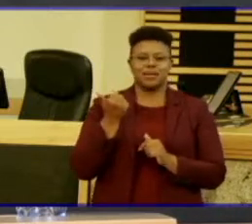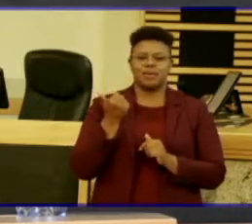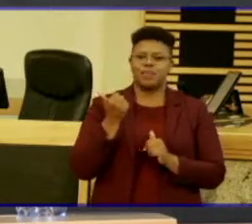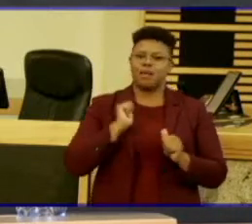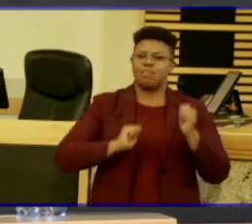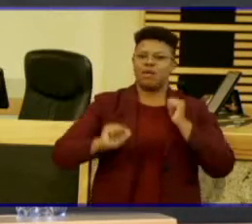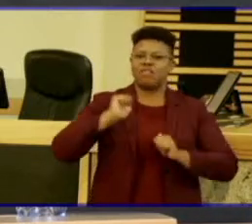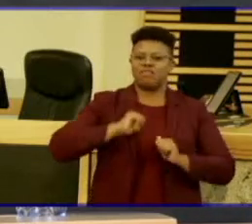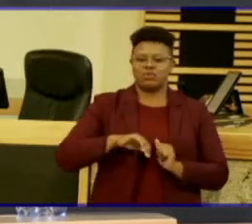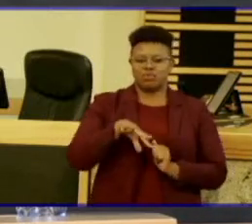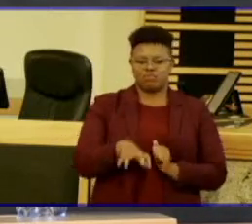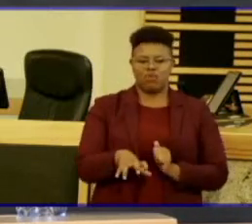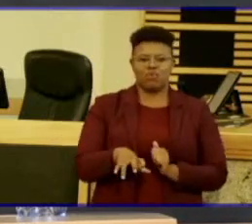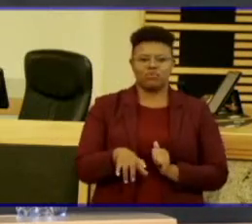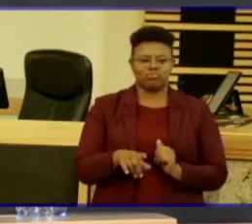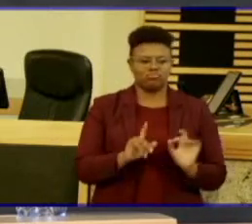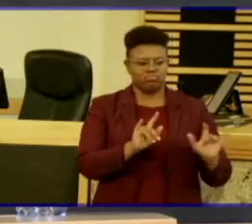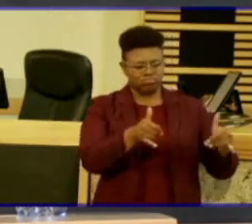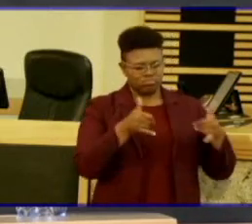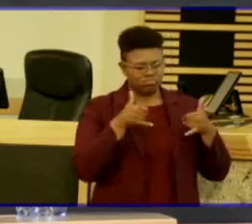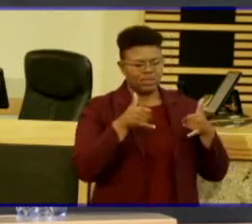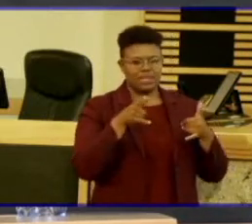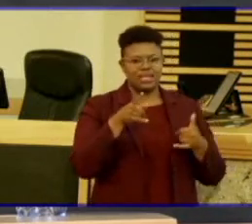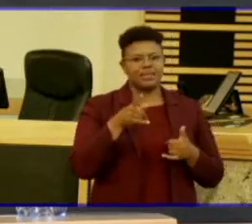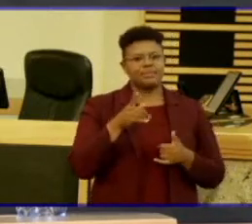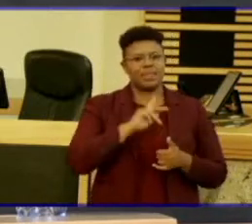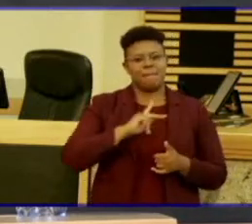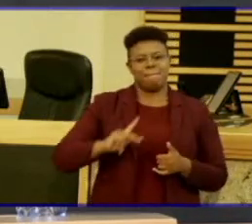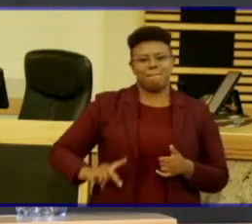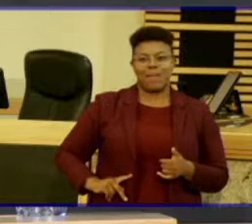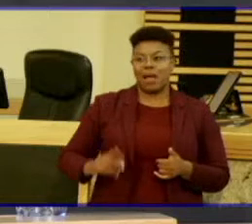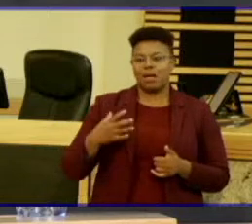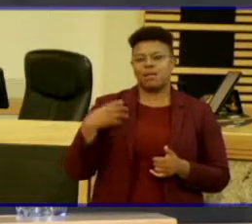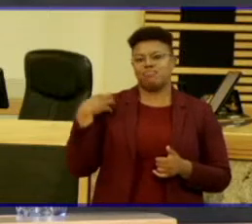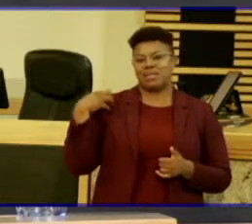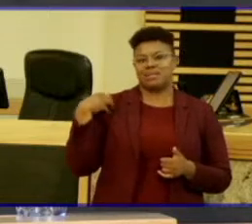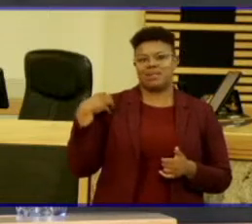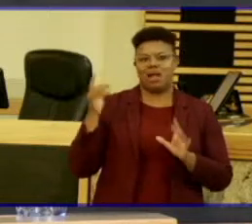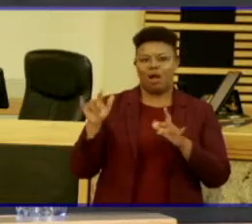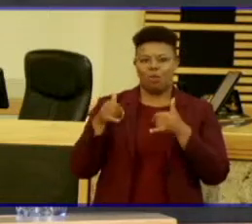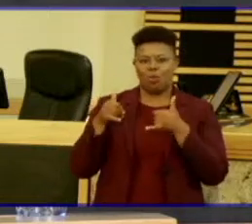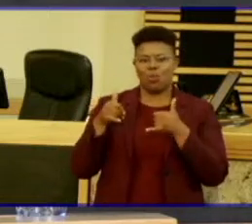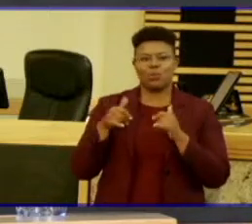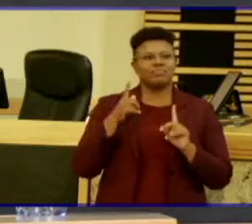provincial candidates who received ministerial awards last night, namely